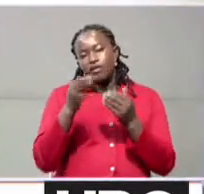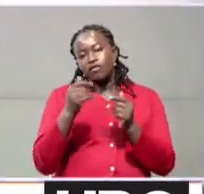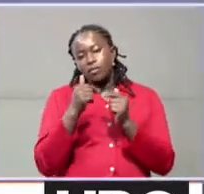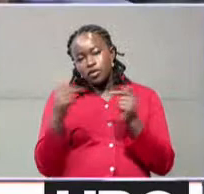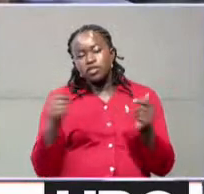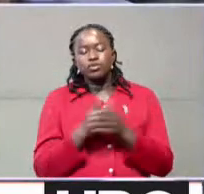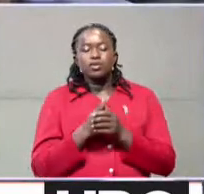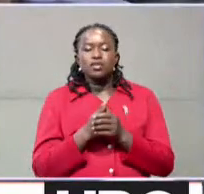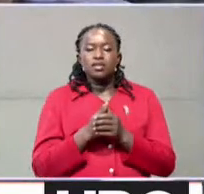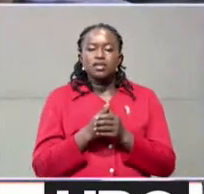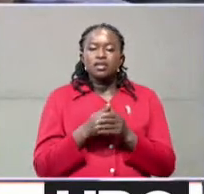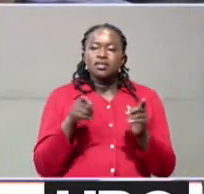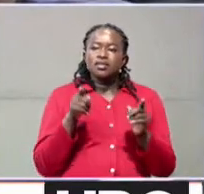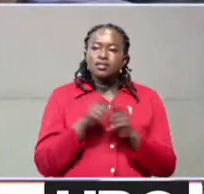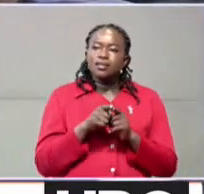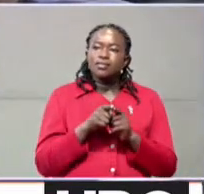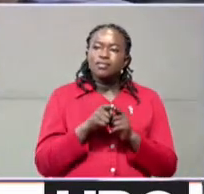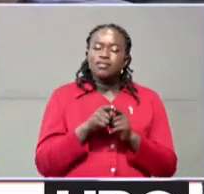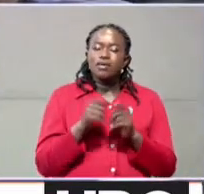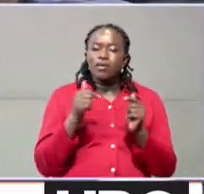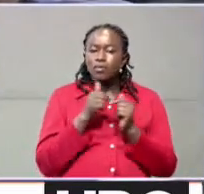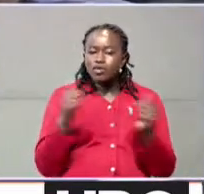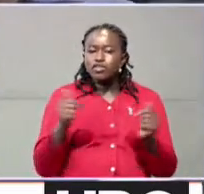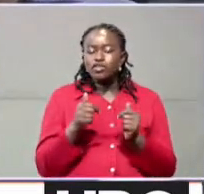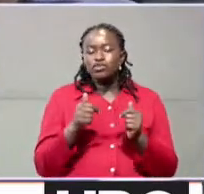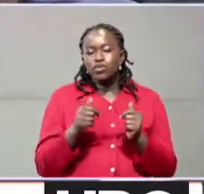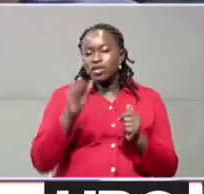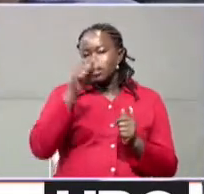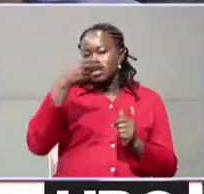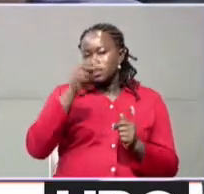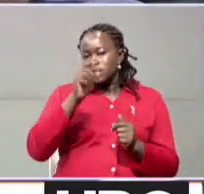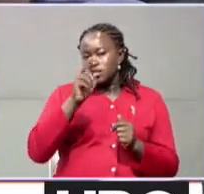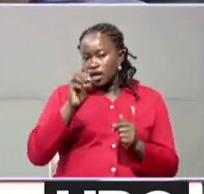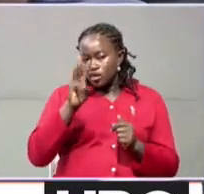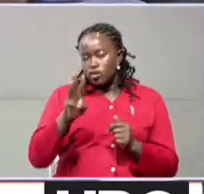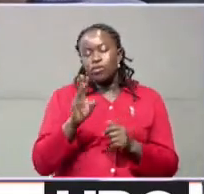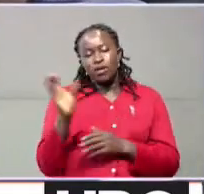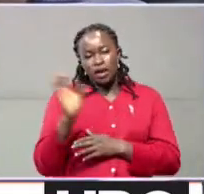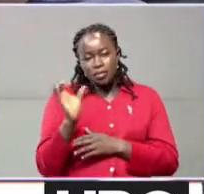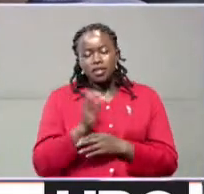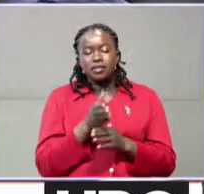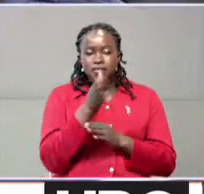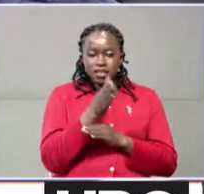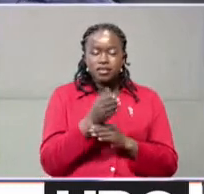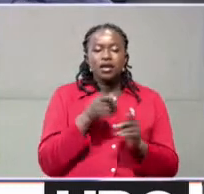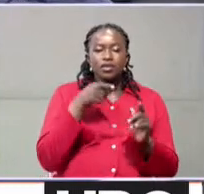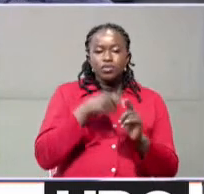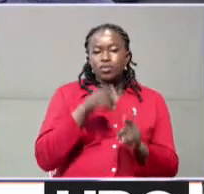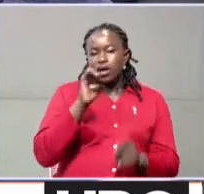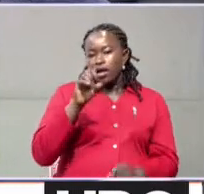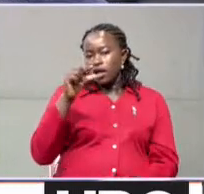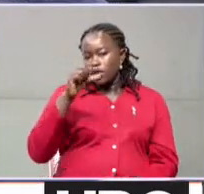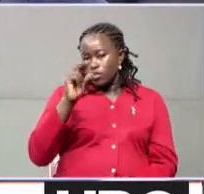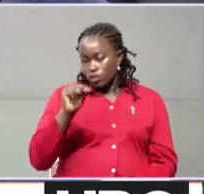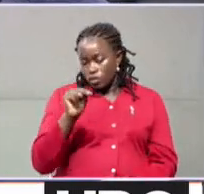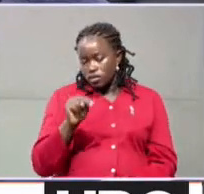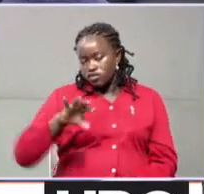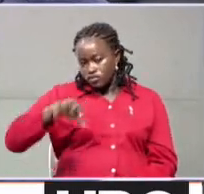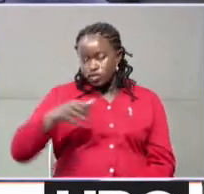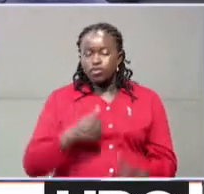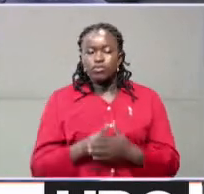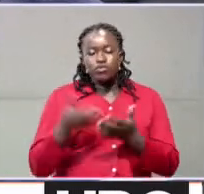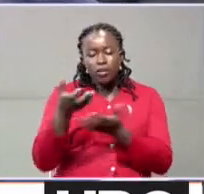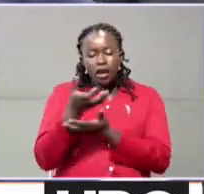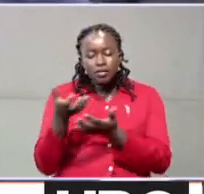the opposition shadow cabinet ministers to the aragon region to assess the disaster